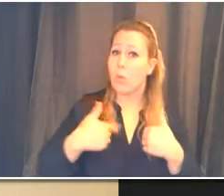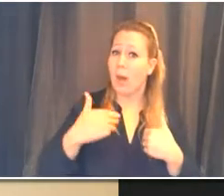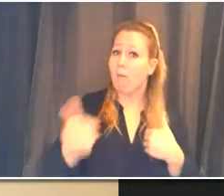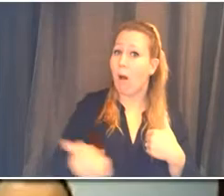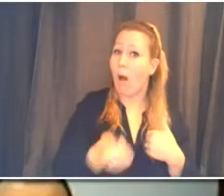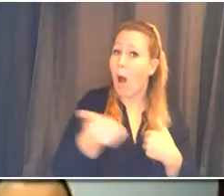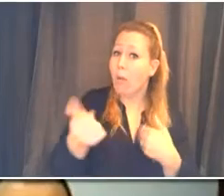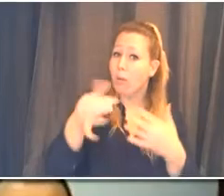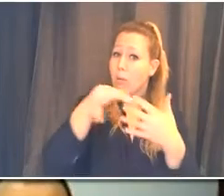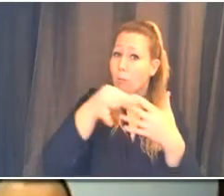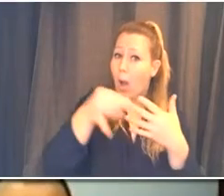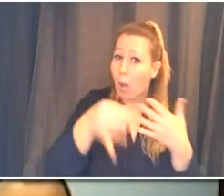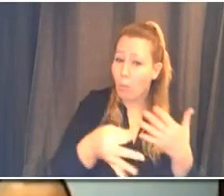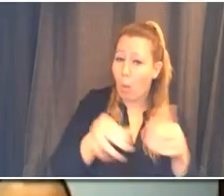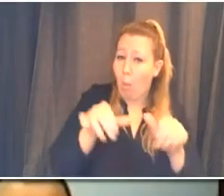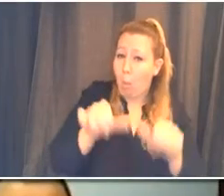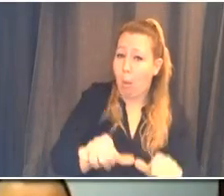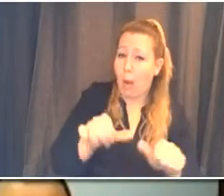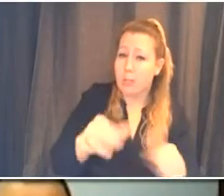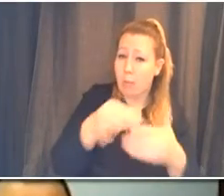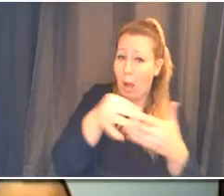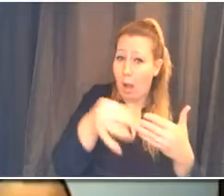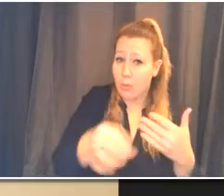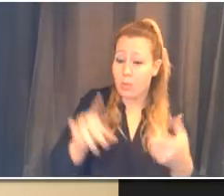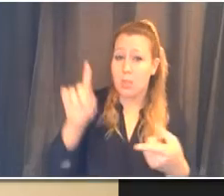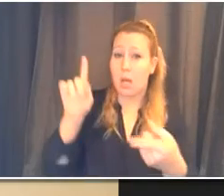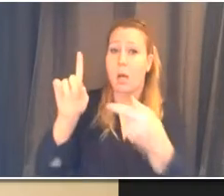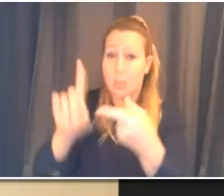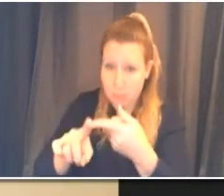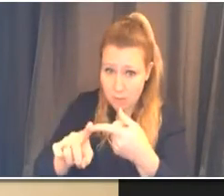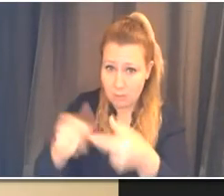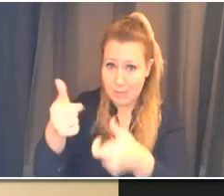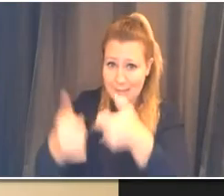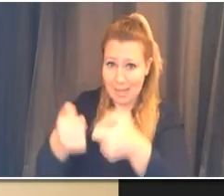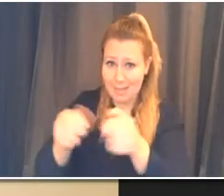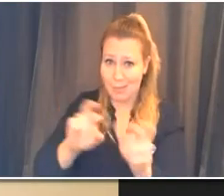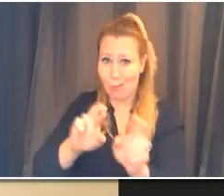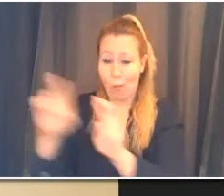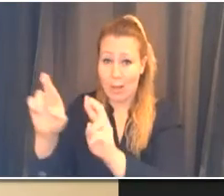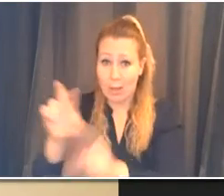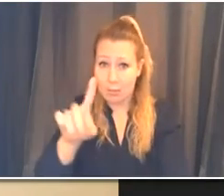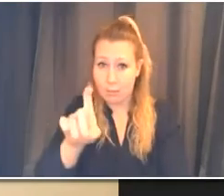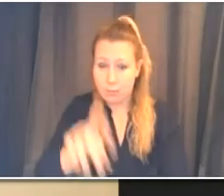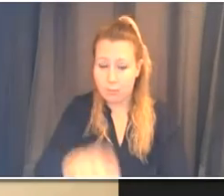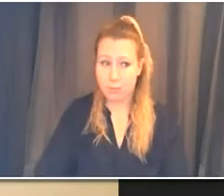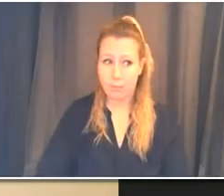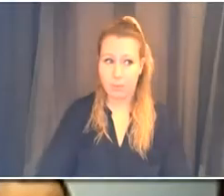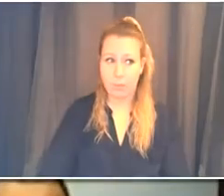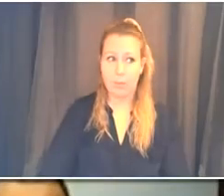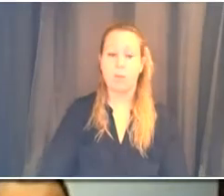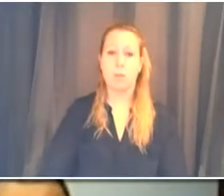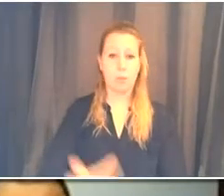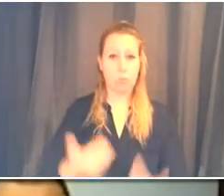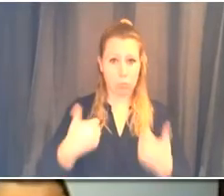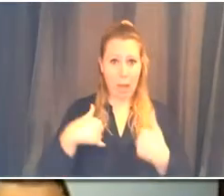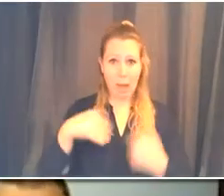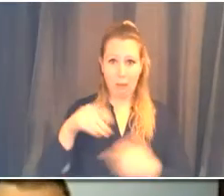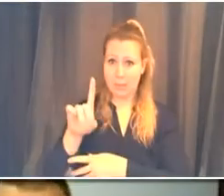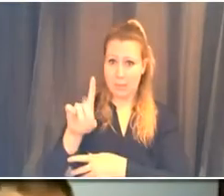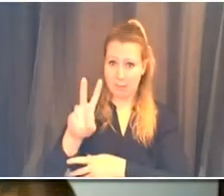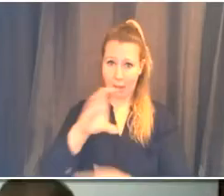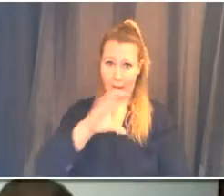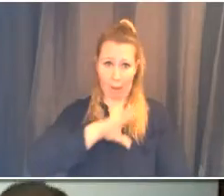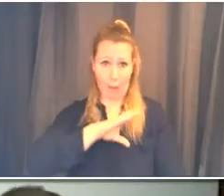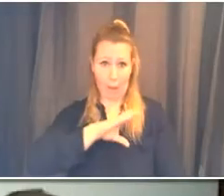numbers the answer would be no why not if they have if every officer has uh say let's say I